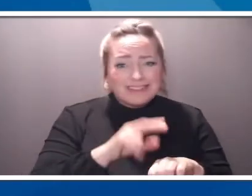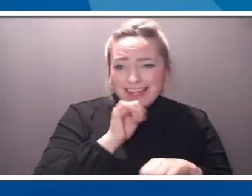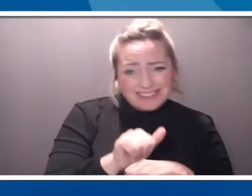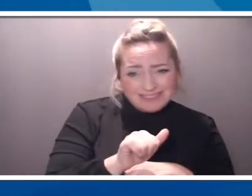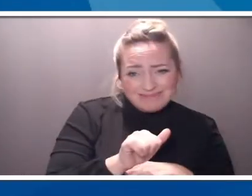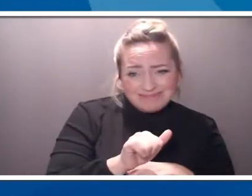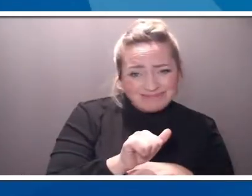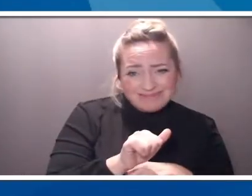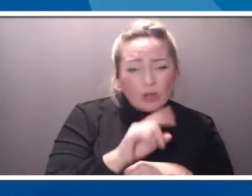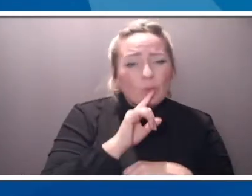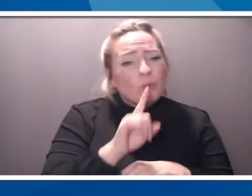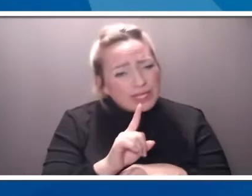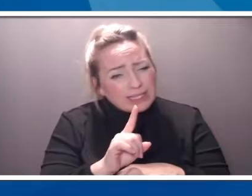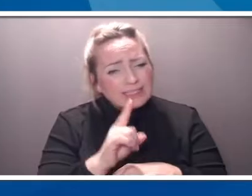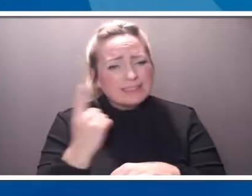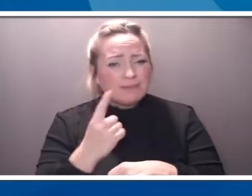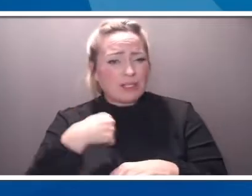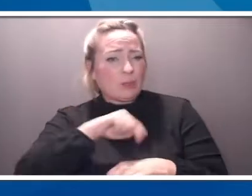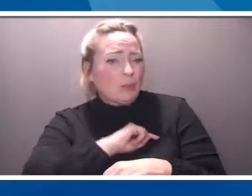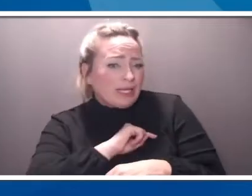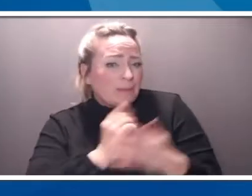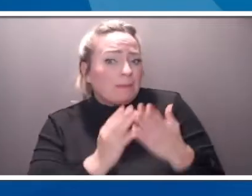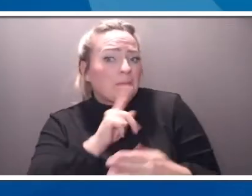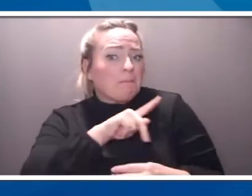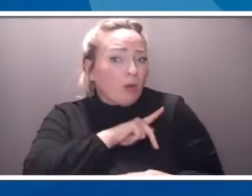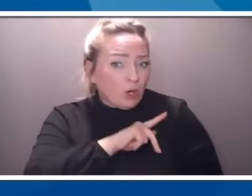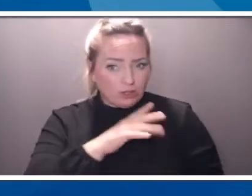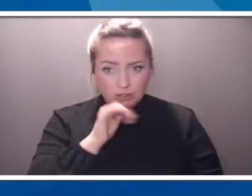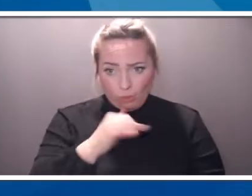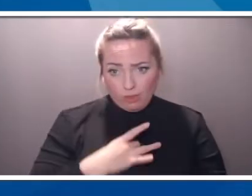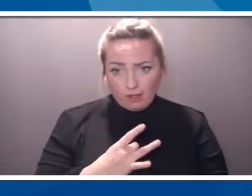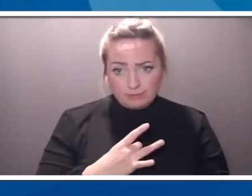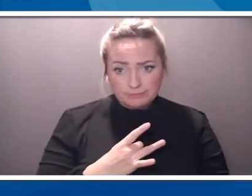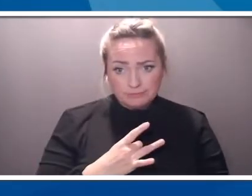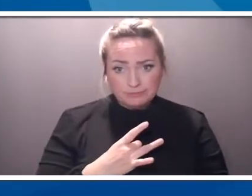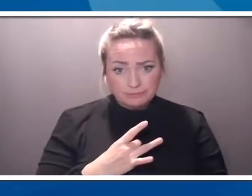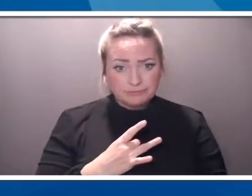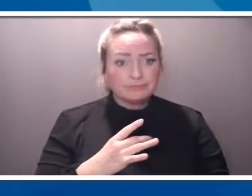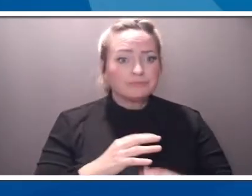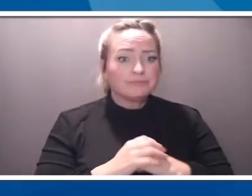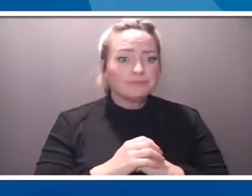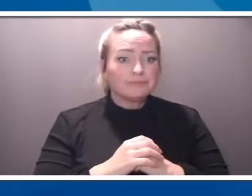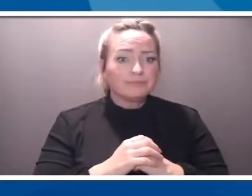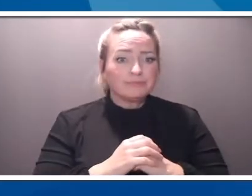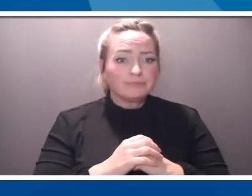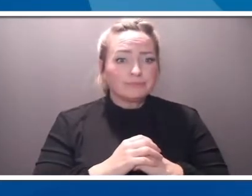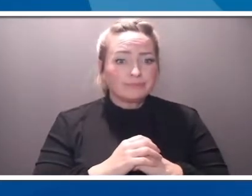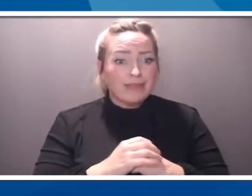it normatively actually doesn't. It's only something that we maybe personally don't like.